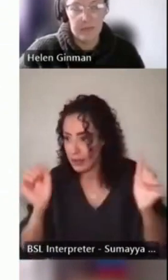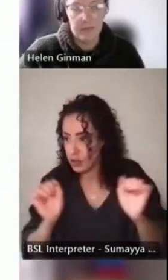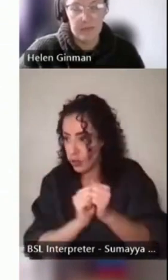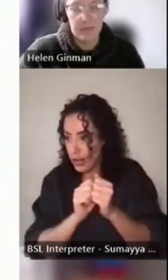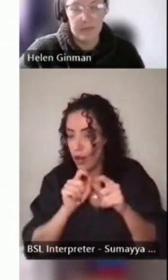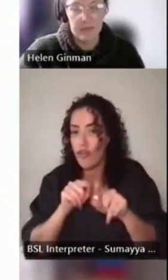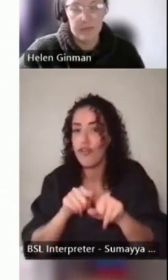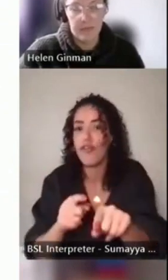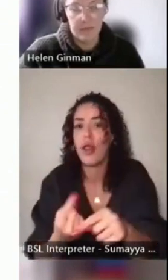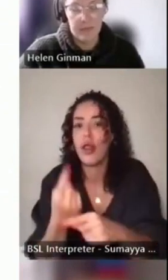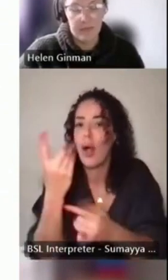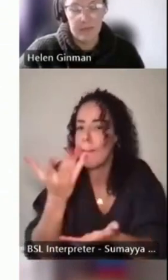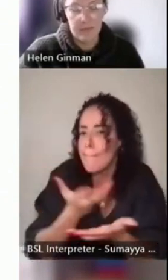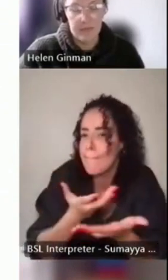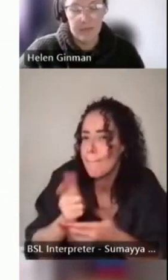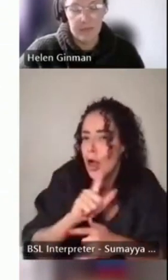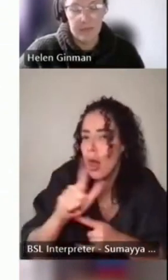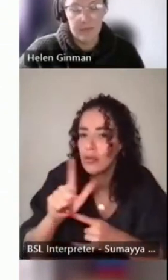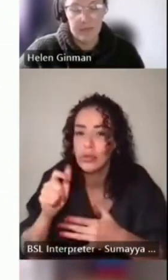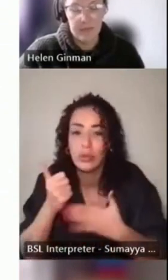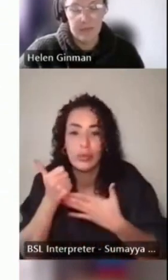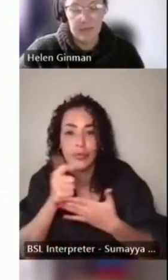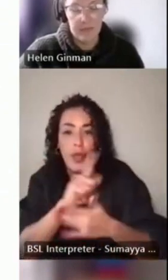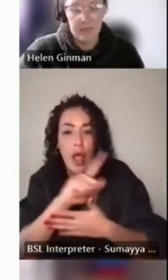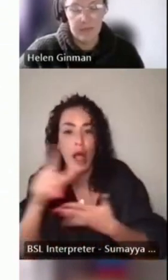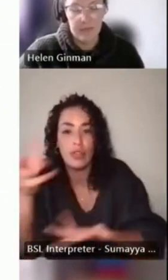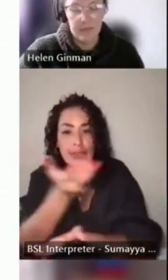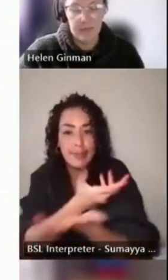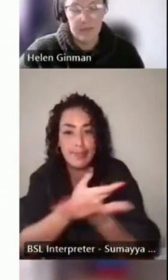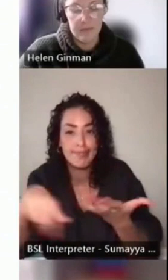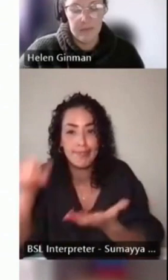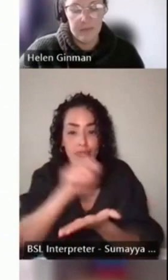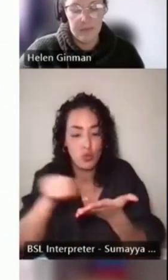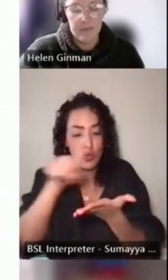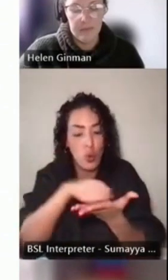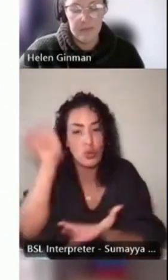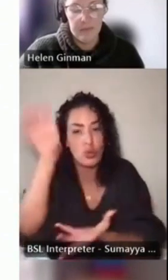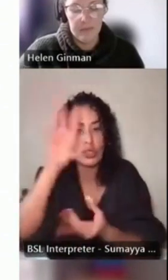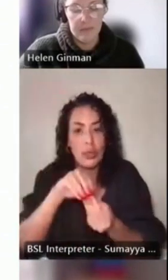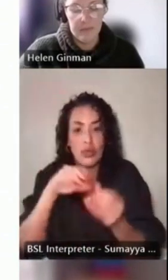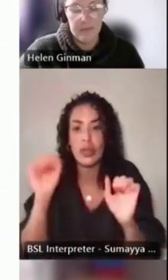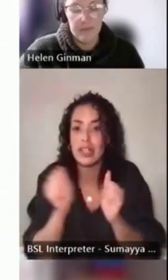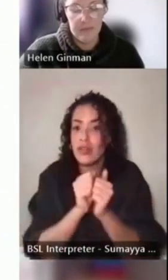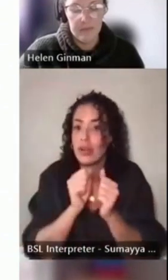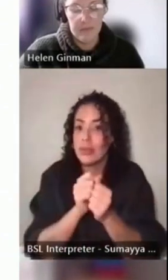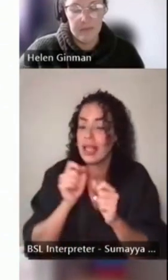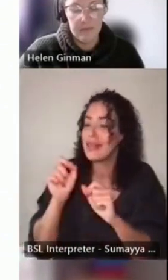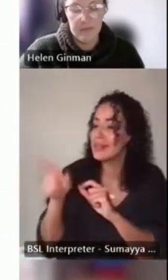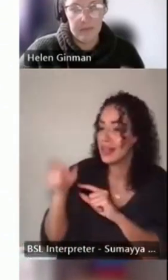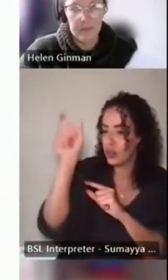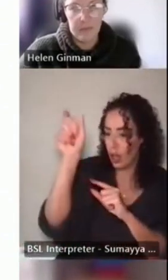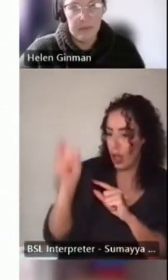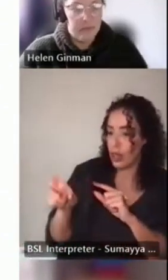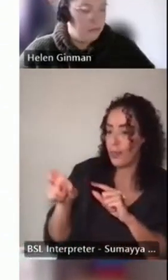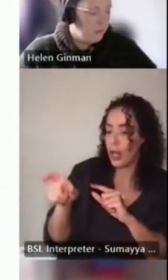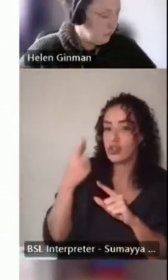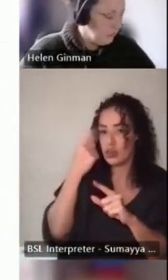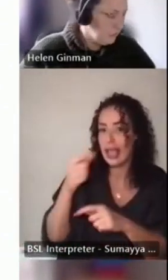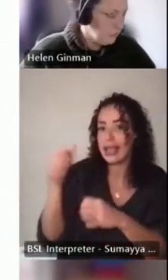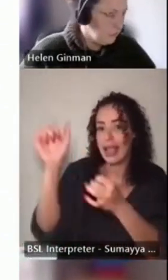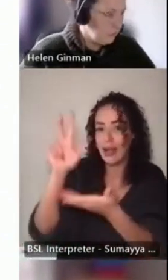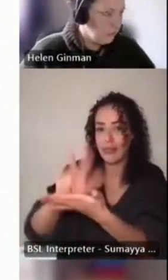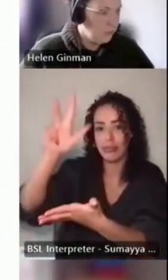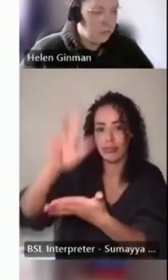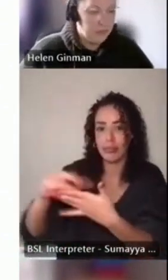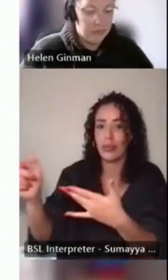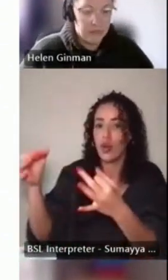it might be helpful after the discussion to write notes summarising what was said and agreed, and then send them to the other person to confirm. And then